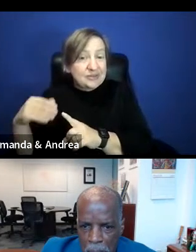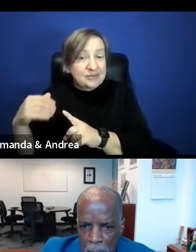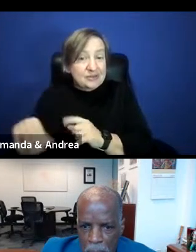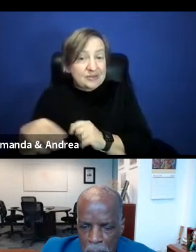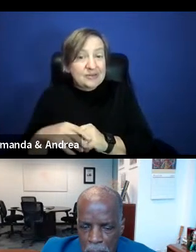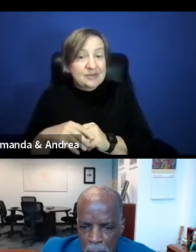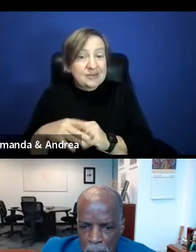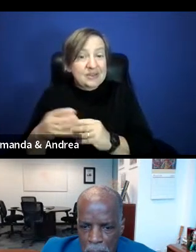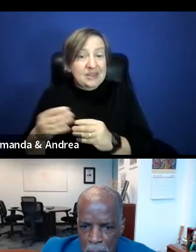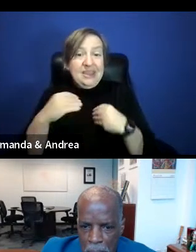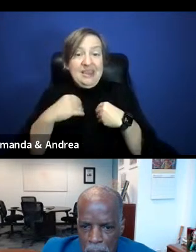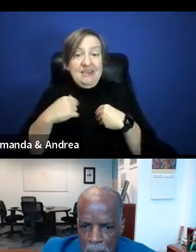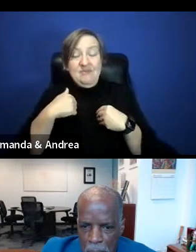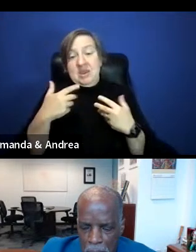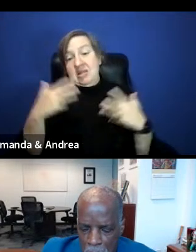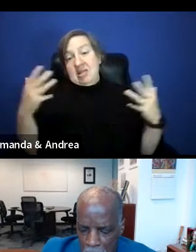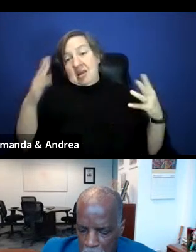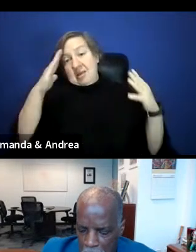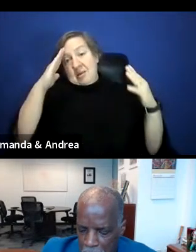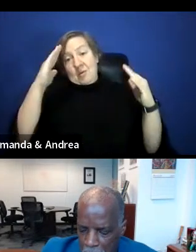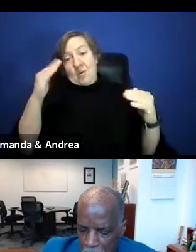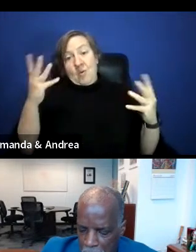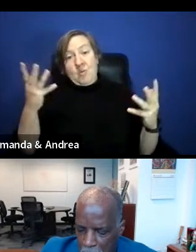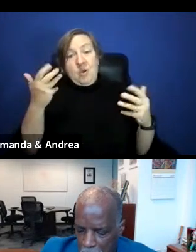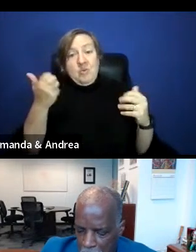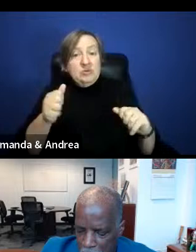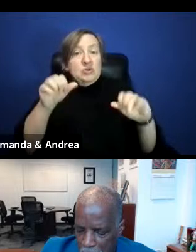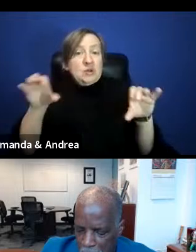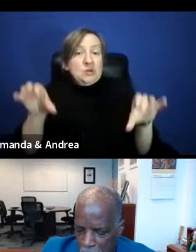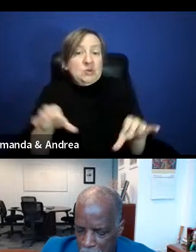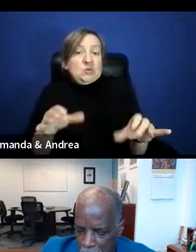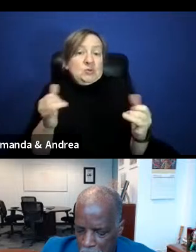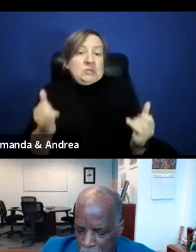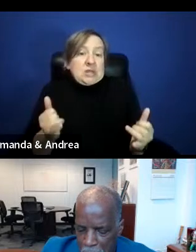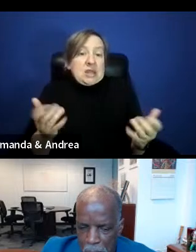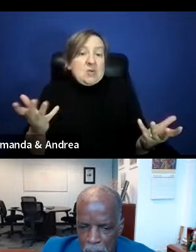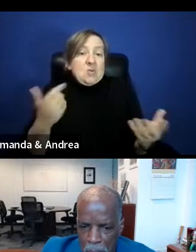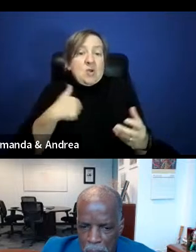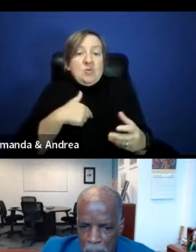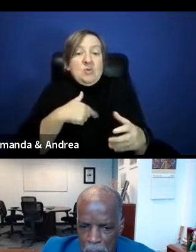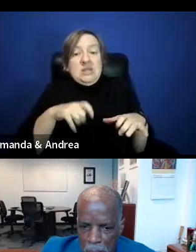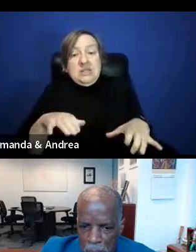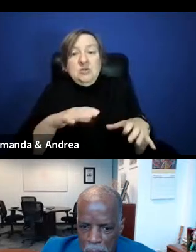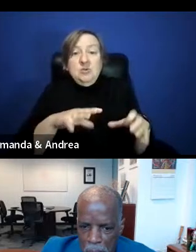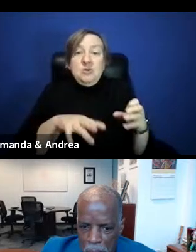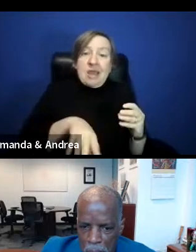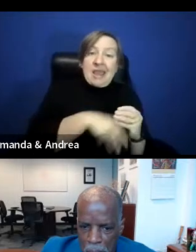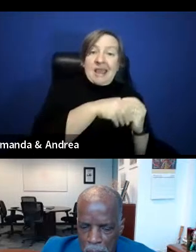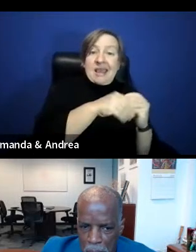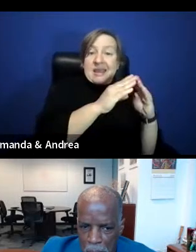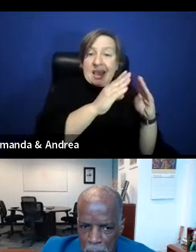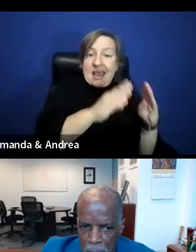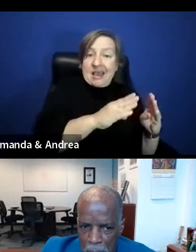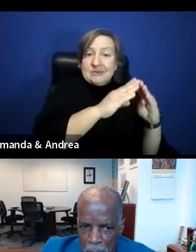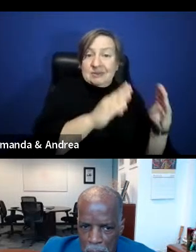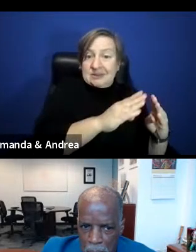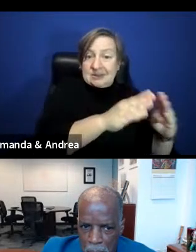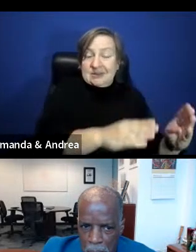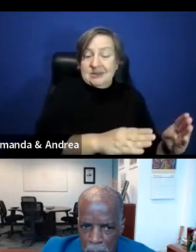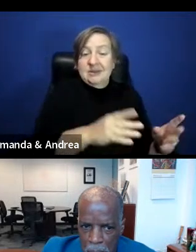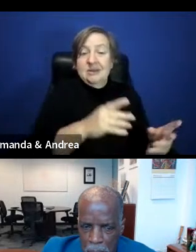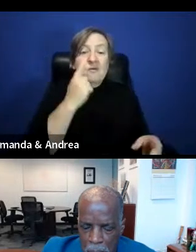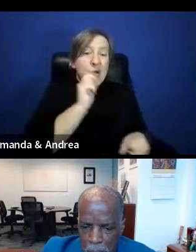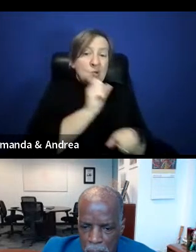it gives me a lot of hope for what we're trying to do today. The things that we need to do in housing, the things that we need to do in terms